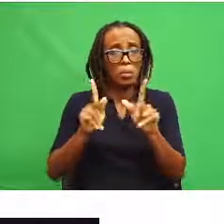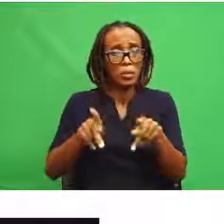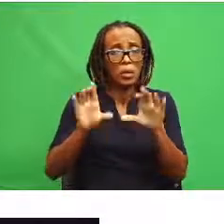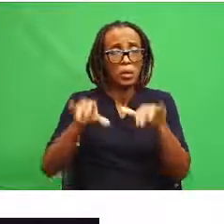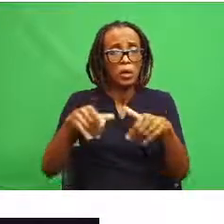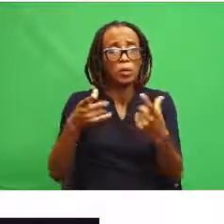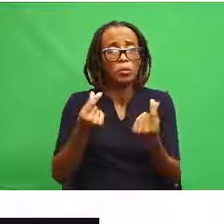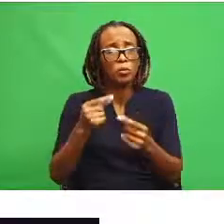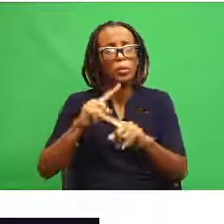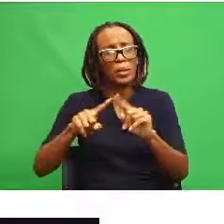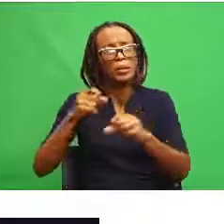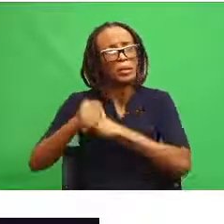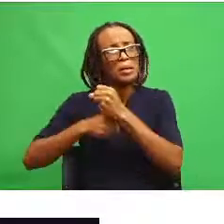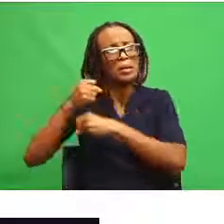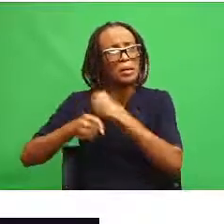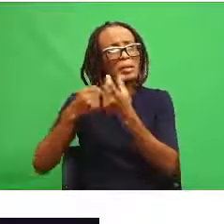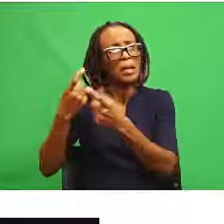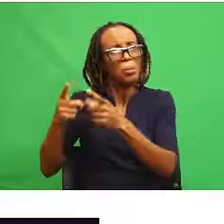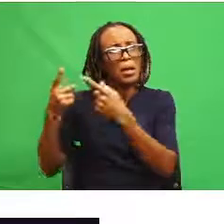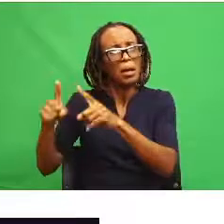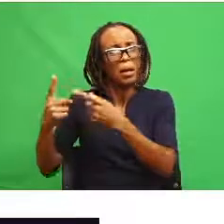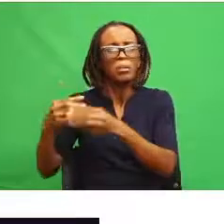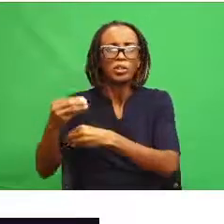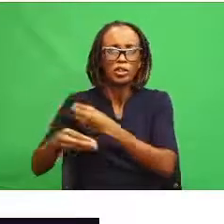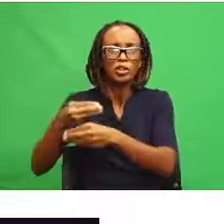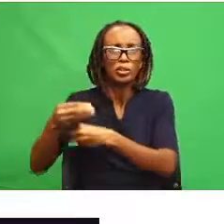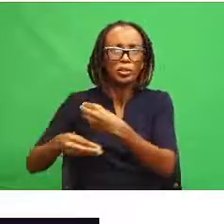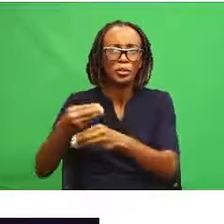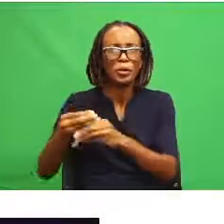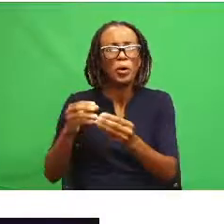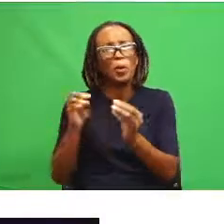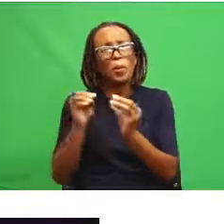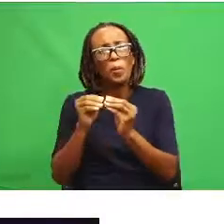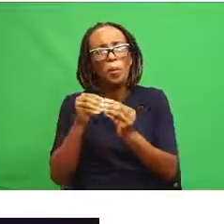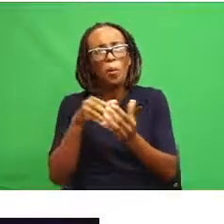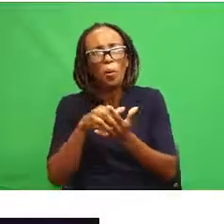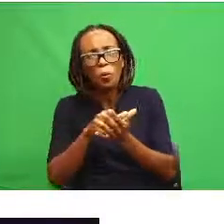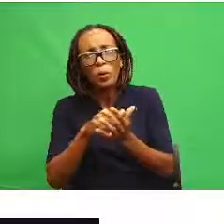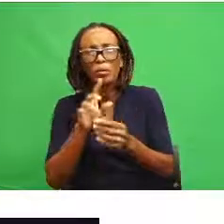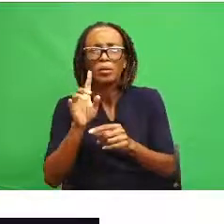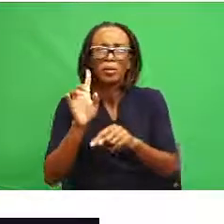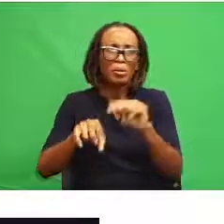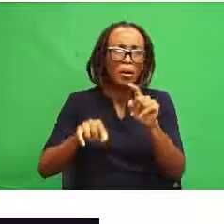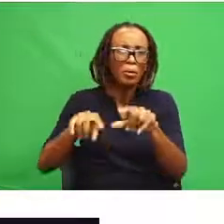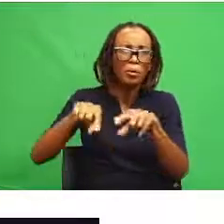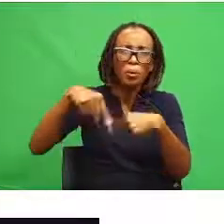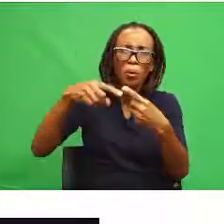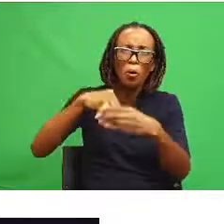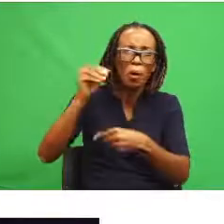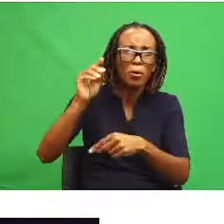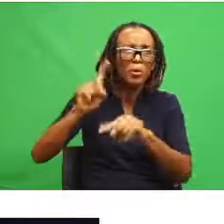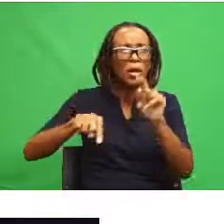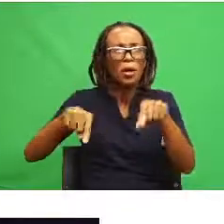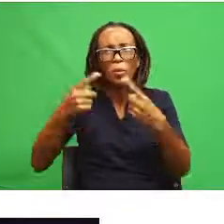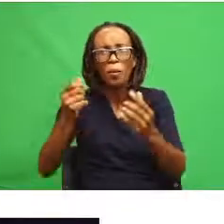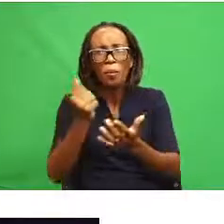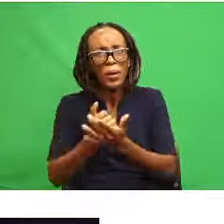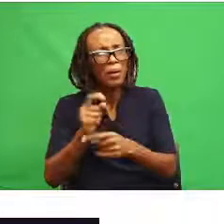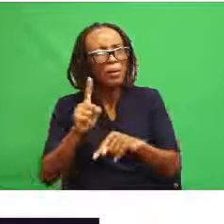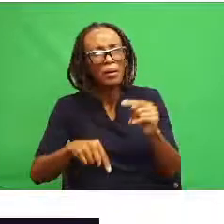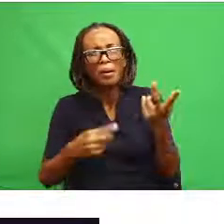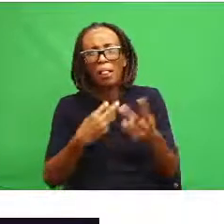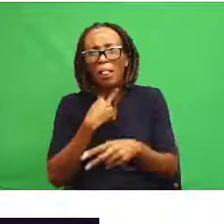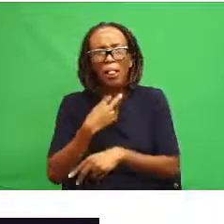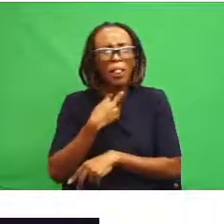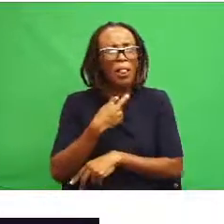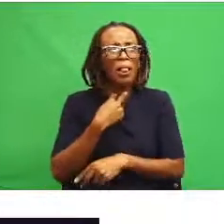as years pass, their circumstances have changed. They may have become, let's say, incapacitated. I don't want to say incoherent, because that's really